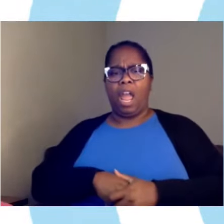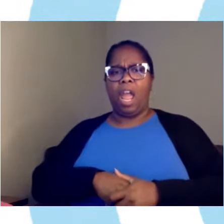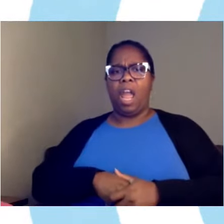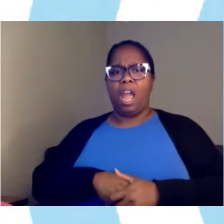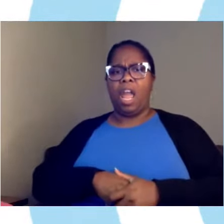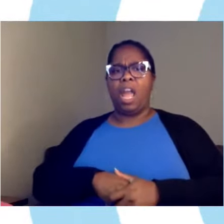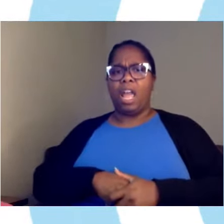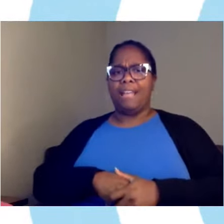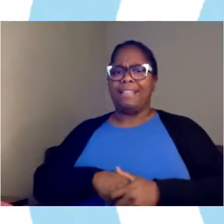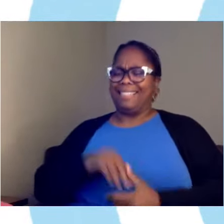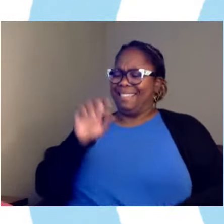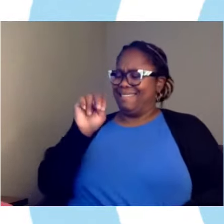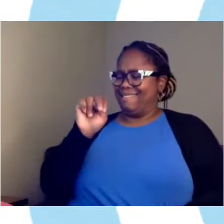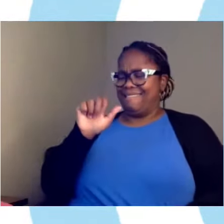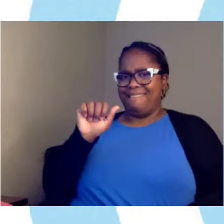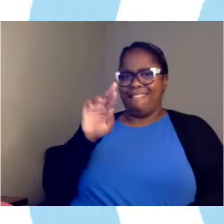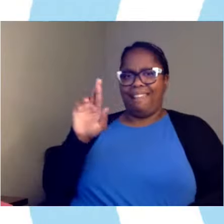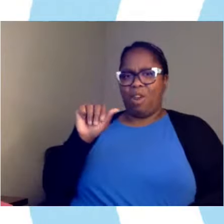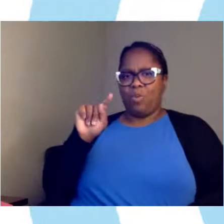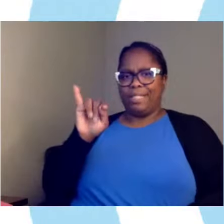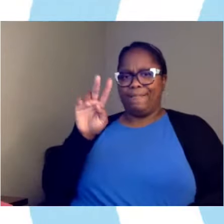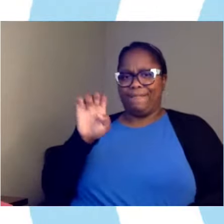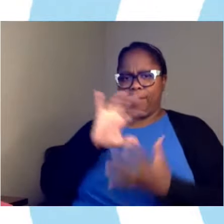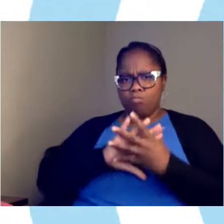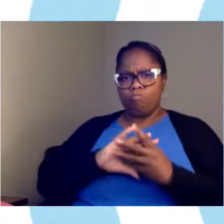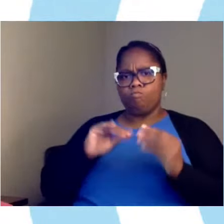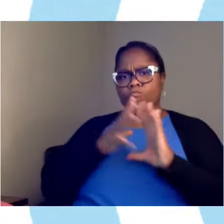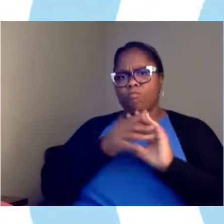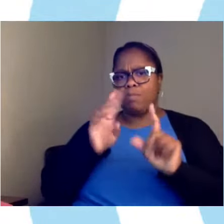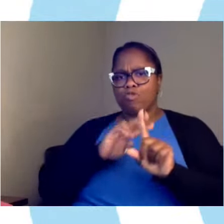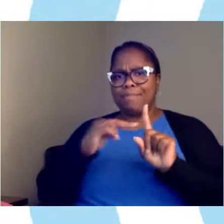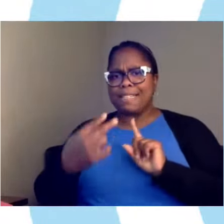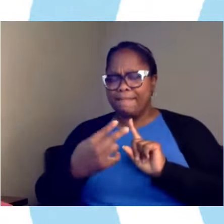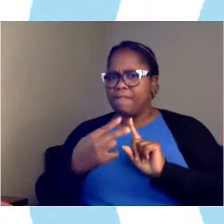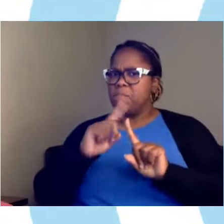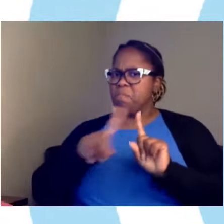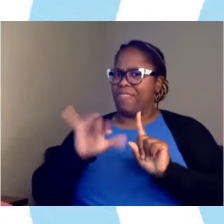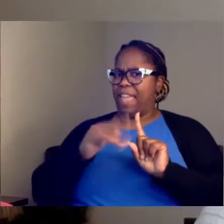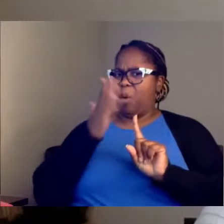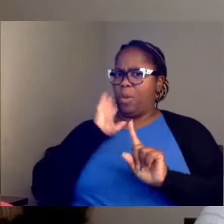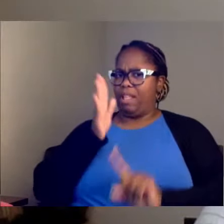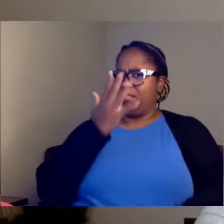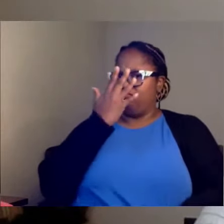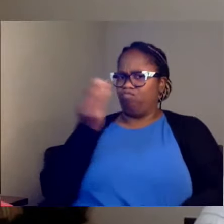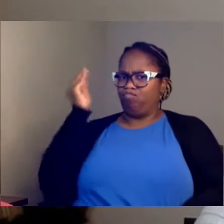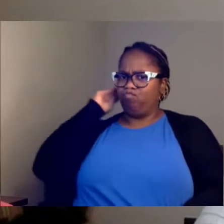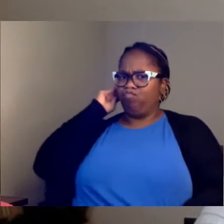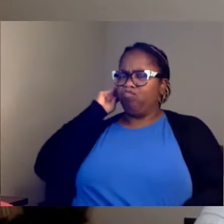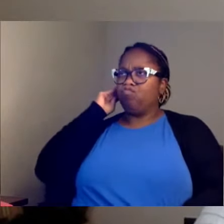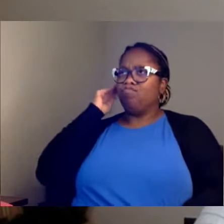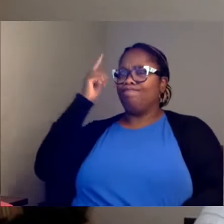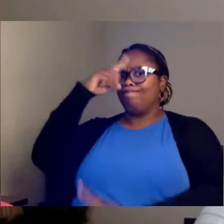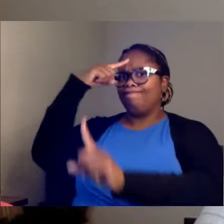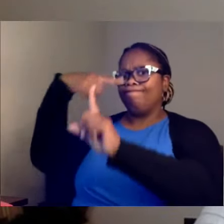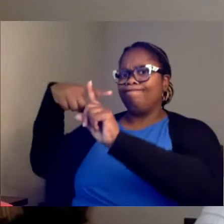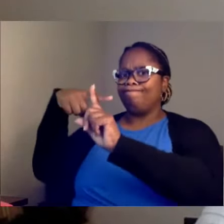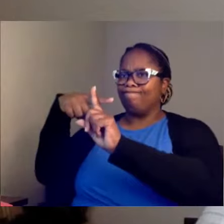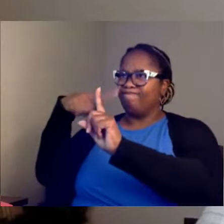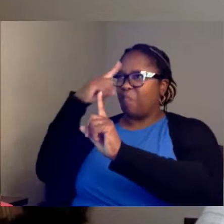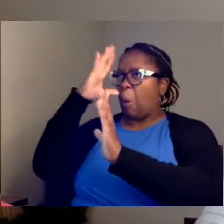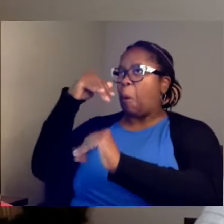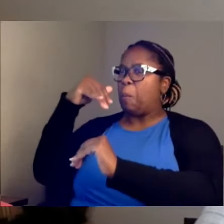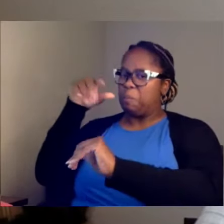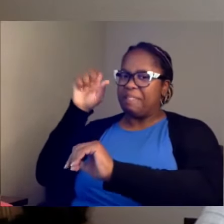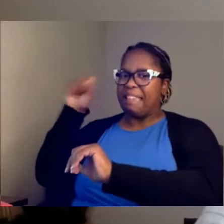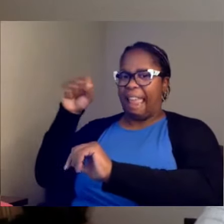narrative, but that is going to stay with me. It's hopeful, and it's also within our grasp, and so I appreciate very much that